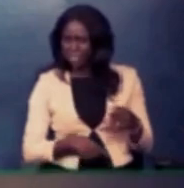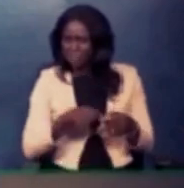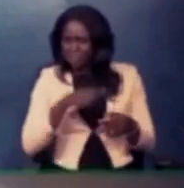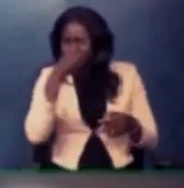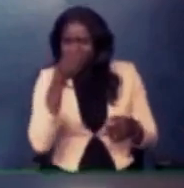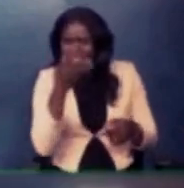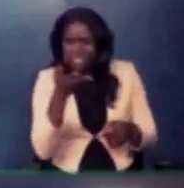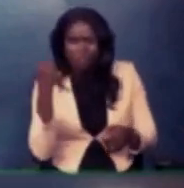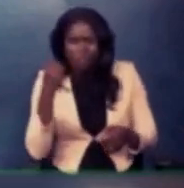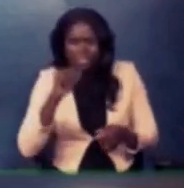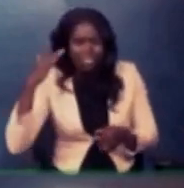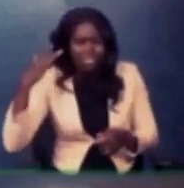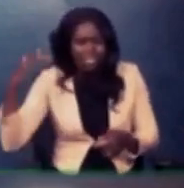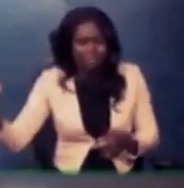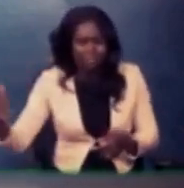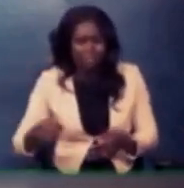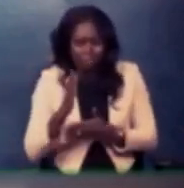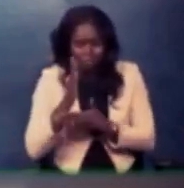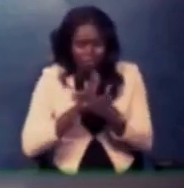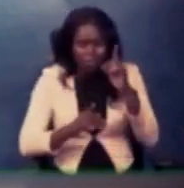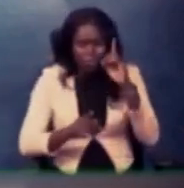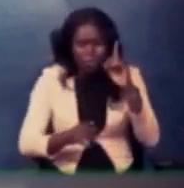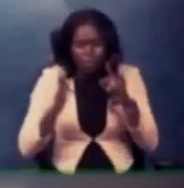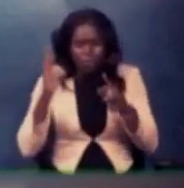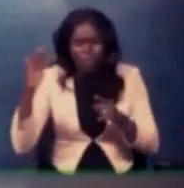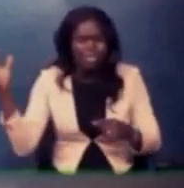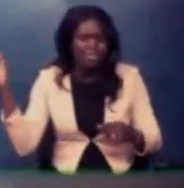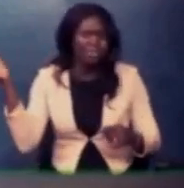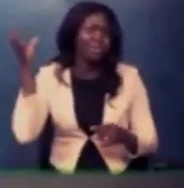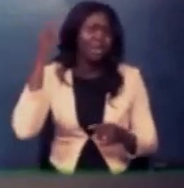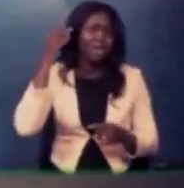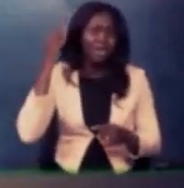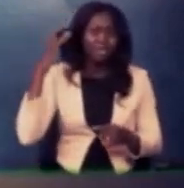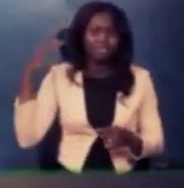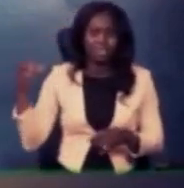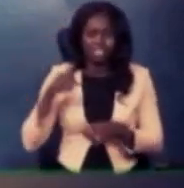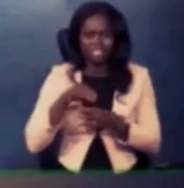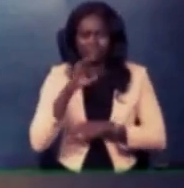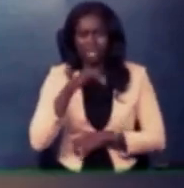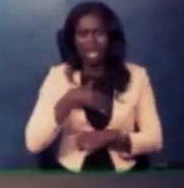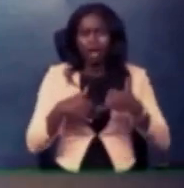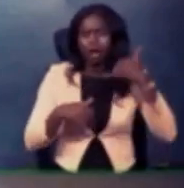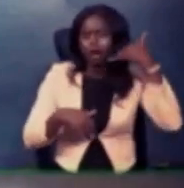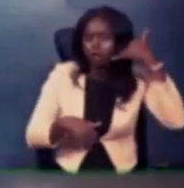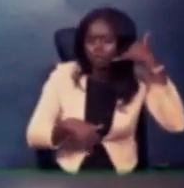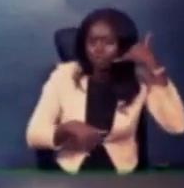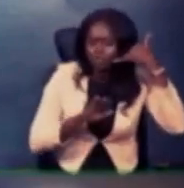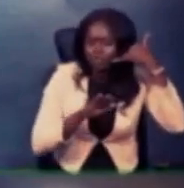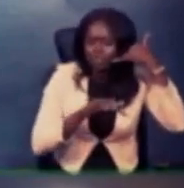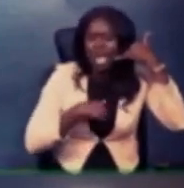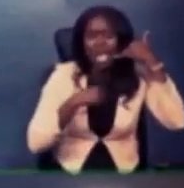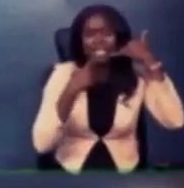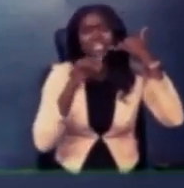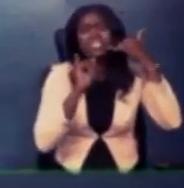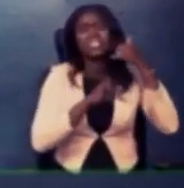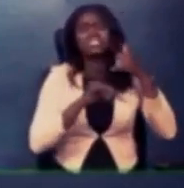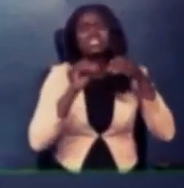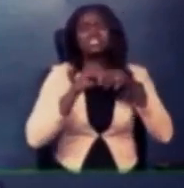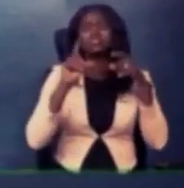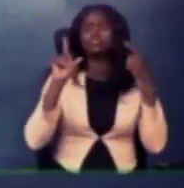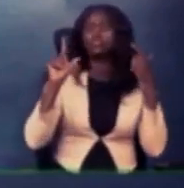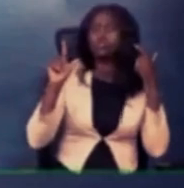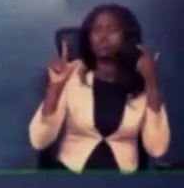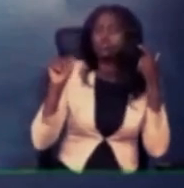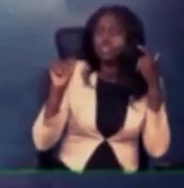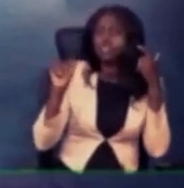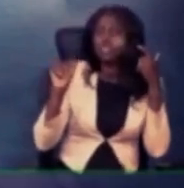That somebody will hear a sound in his spirit and call you and say, I said in 2019 that I will attend to you.